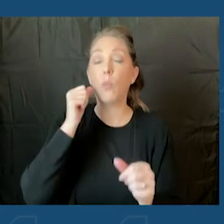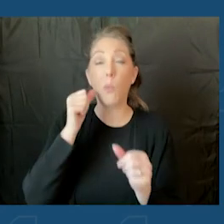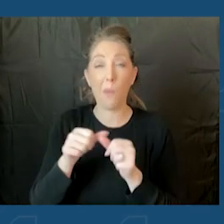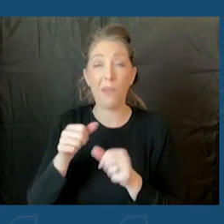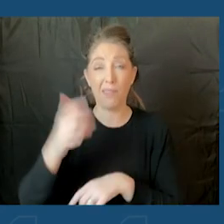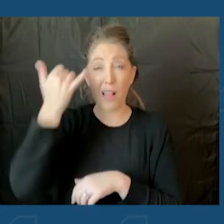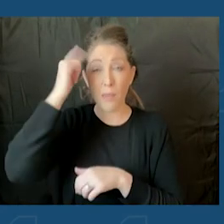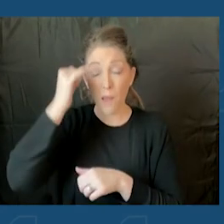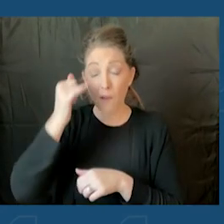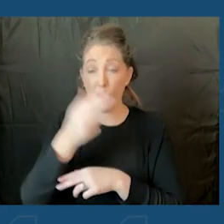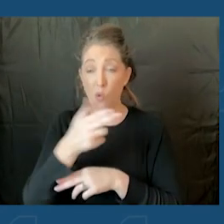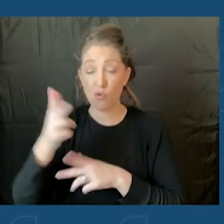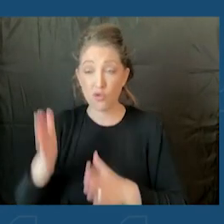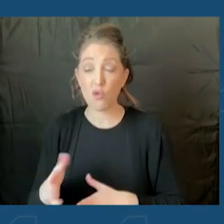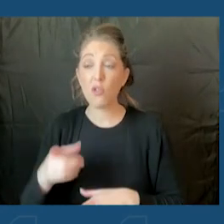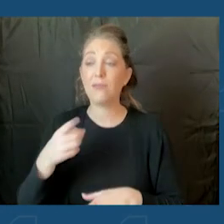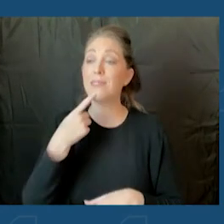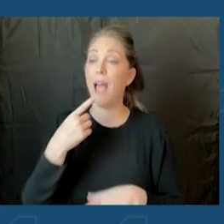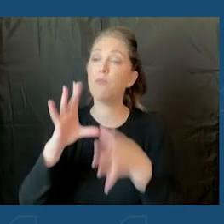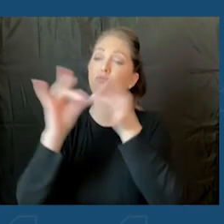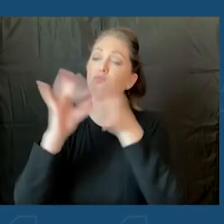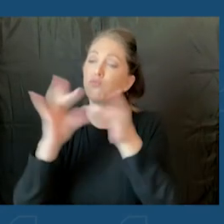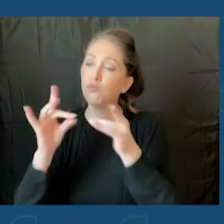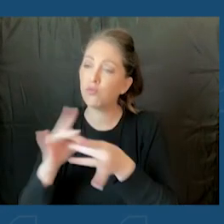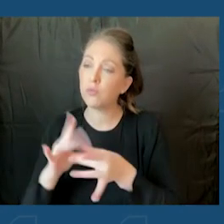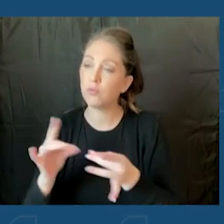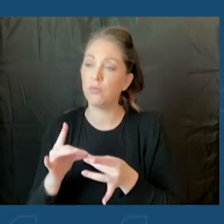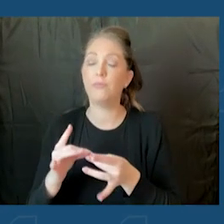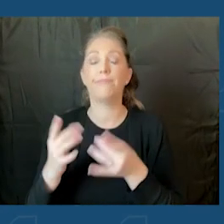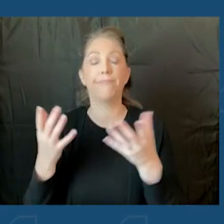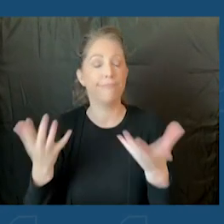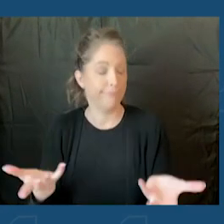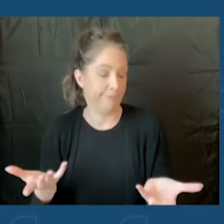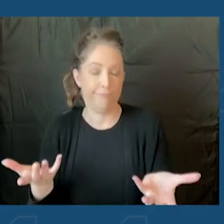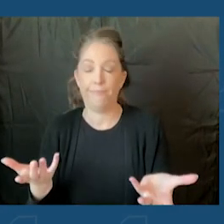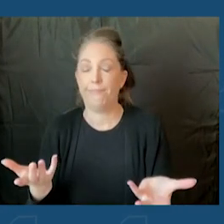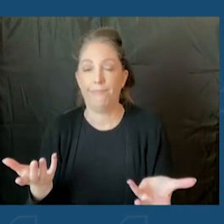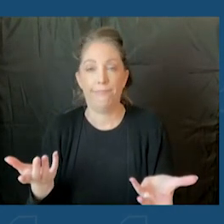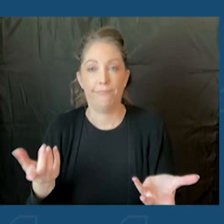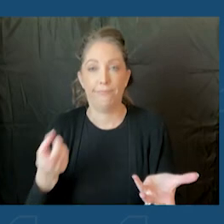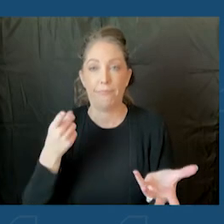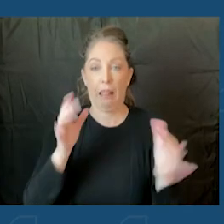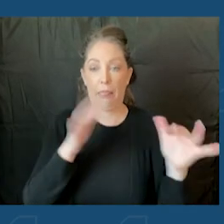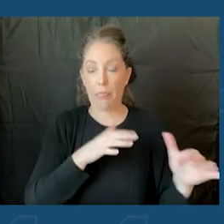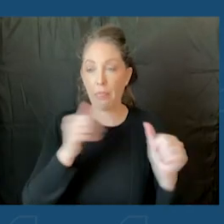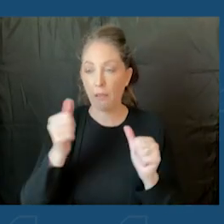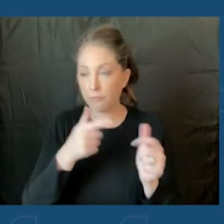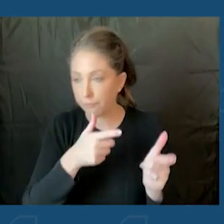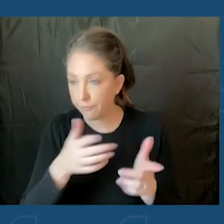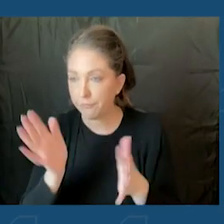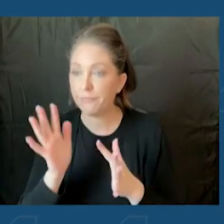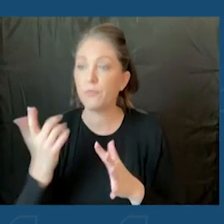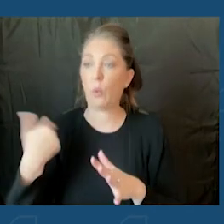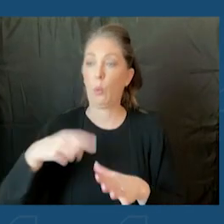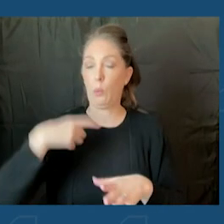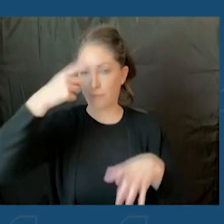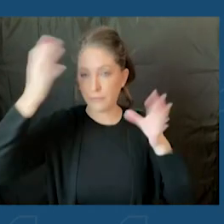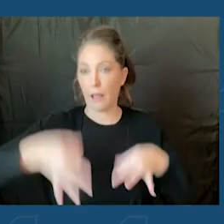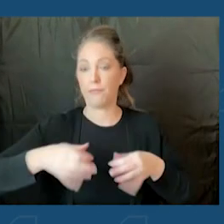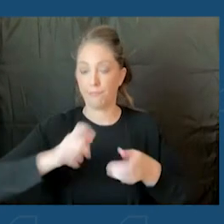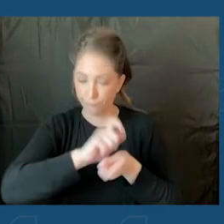fell through the cracks, and as we left there, determined to make meaningful changes, I signed an executive